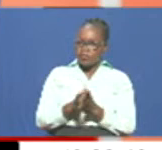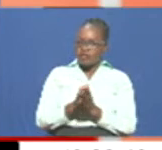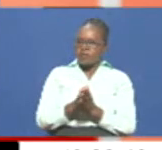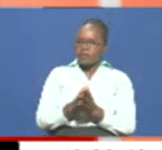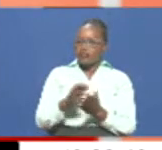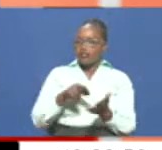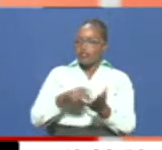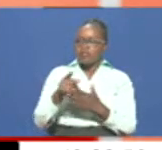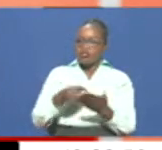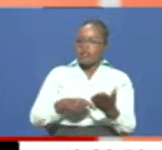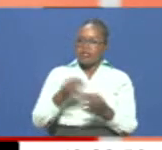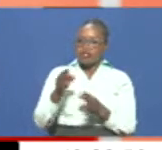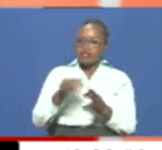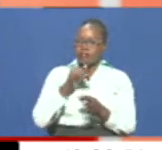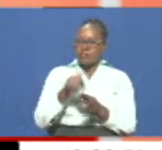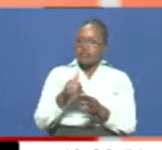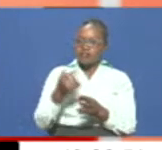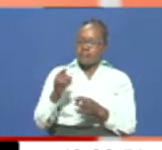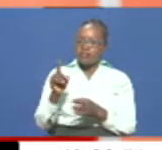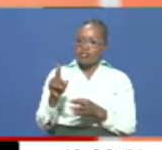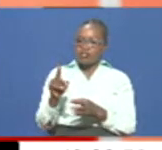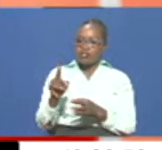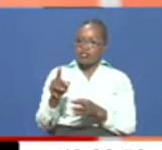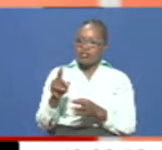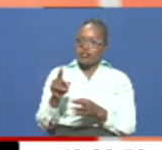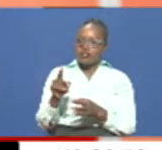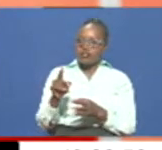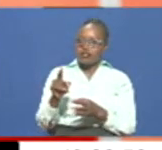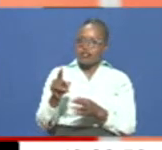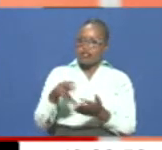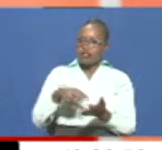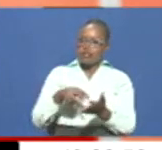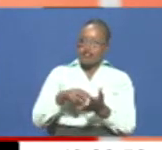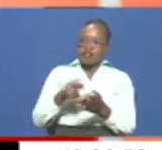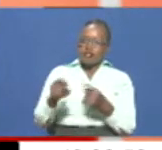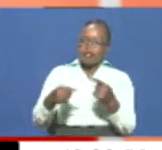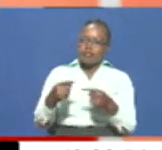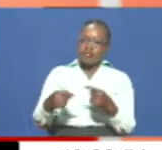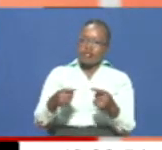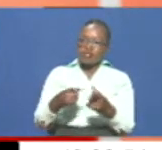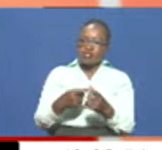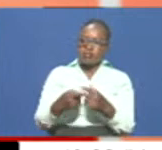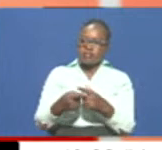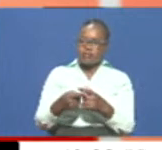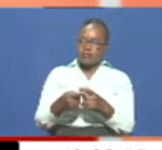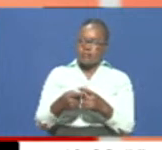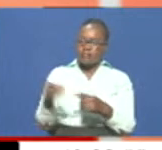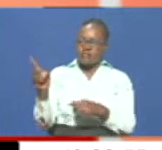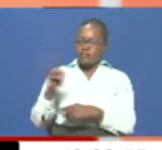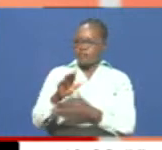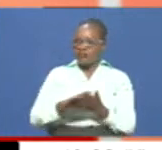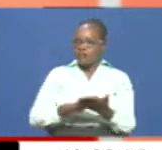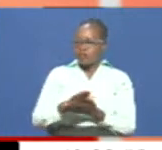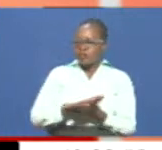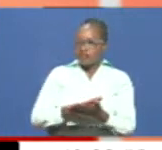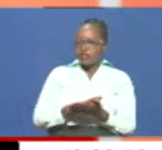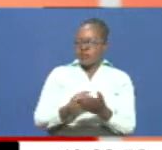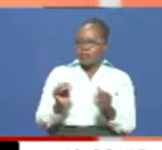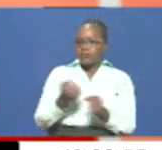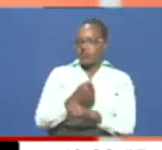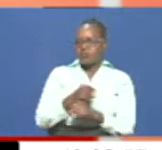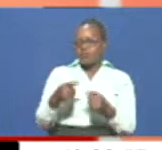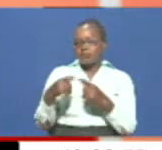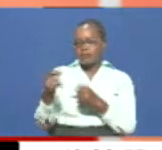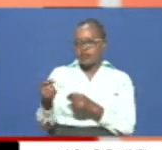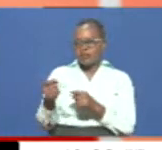not right in the legal standing and in the operations, it means then even on a daily basis, sports mm-hmm. cannot be able to go.